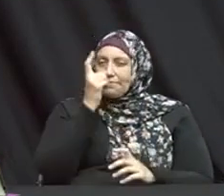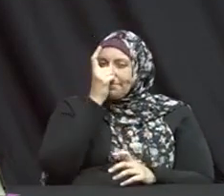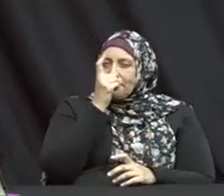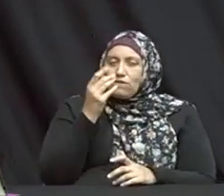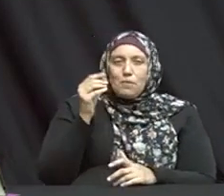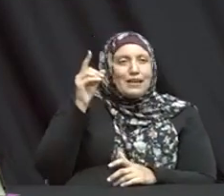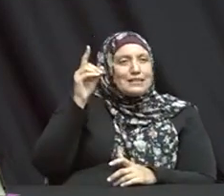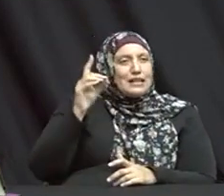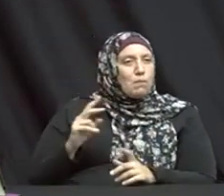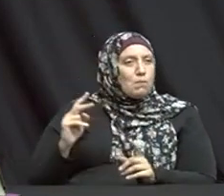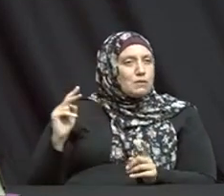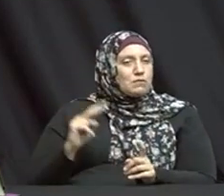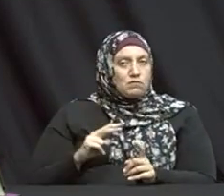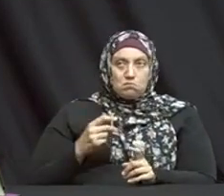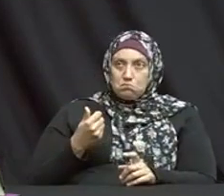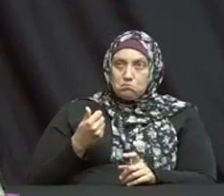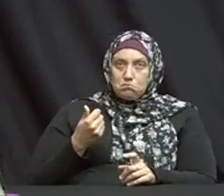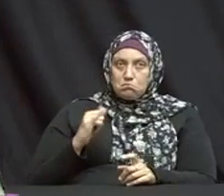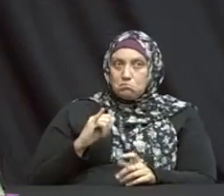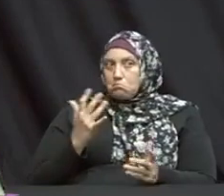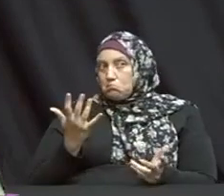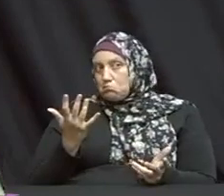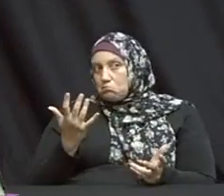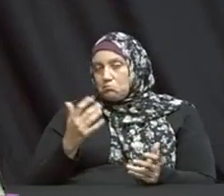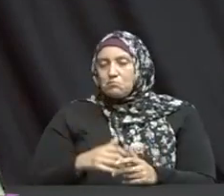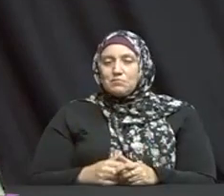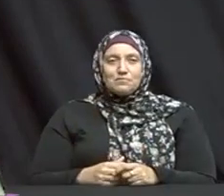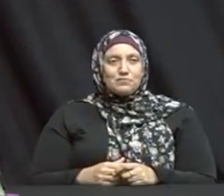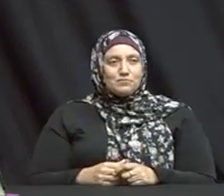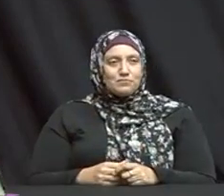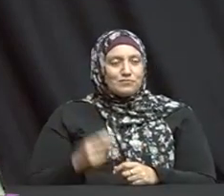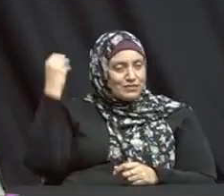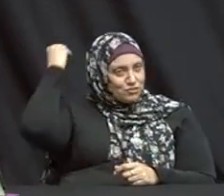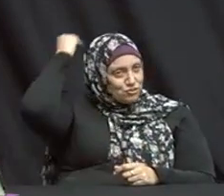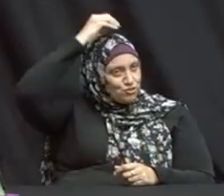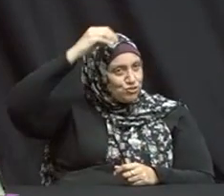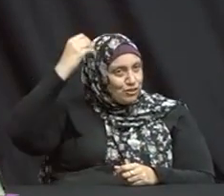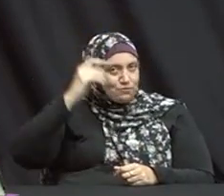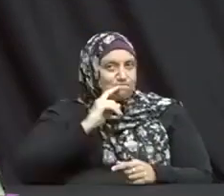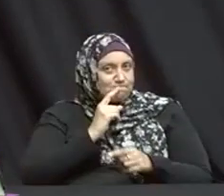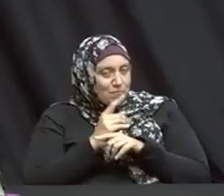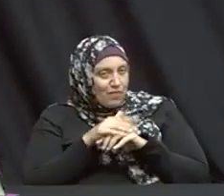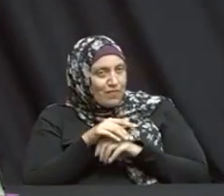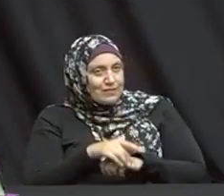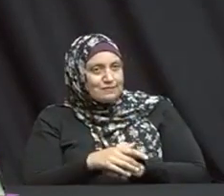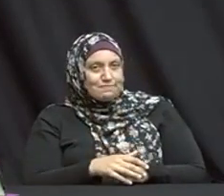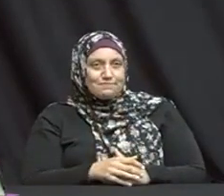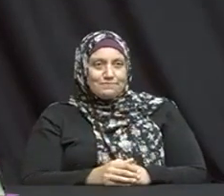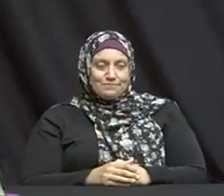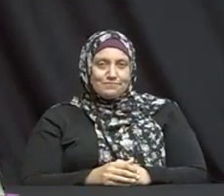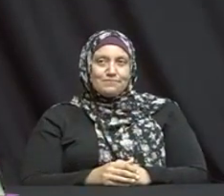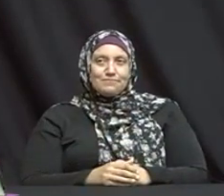fits. Yes, Sheikh. Thank you, Haj. Sheikh, if you don't mind commenting on that, does that in a way